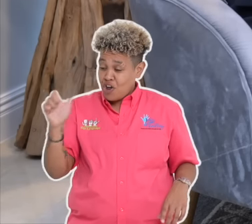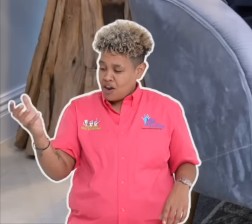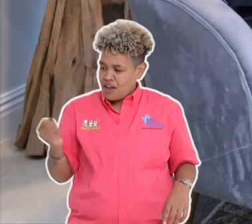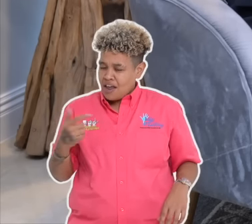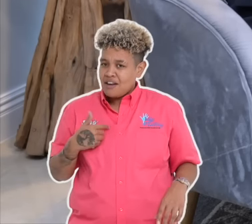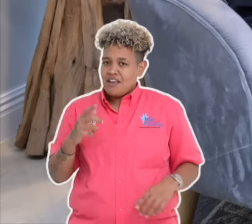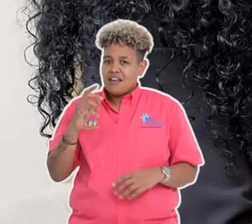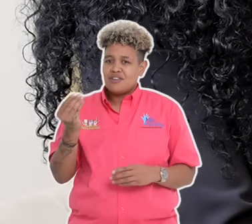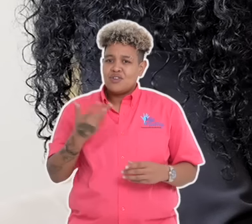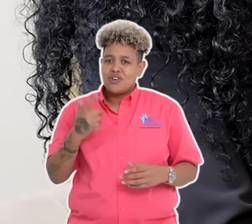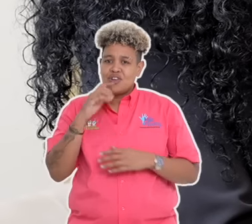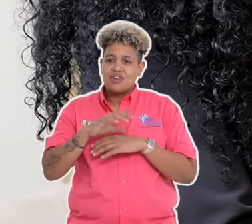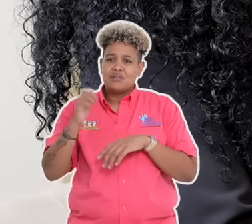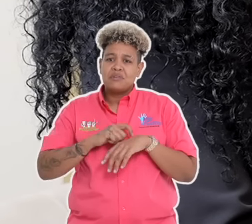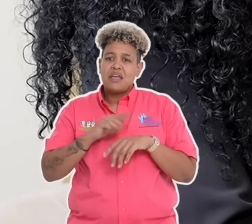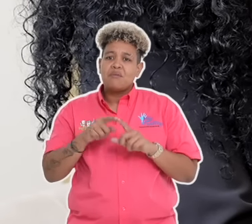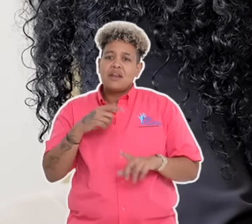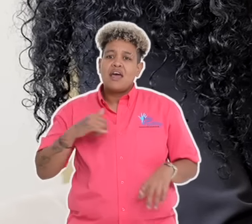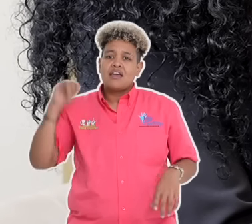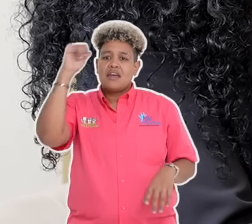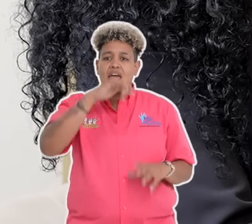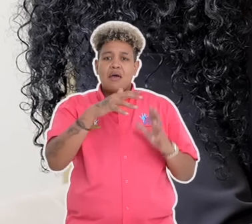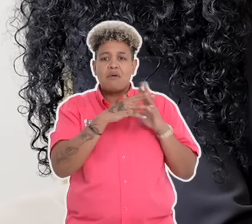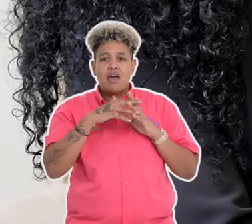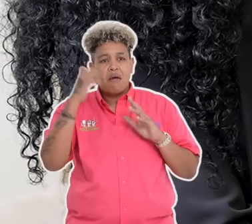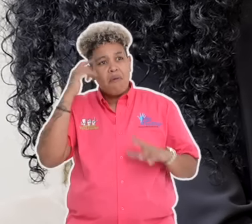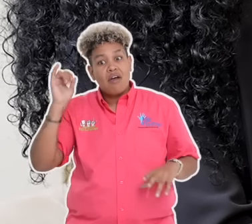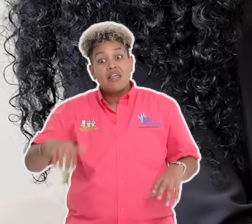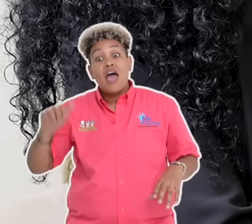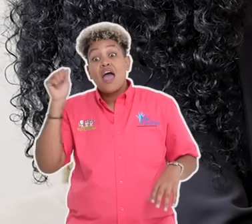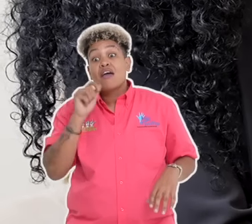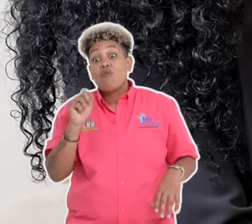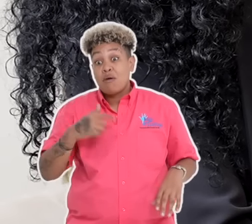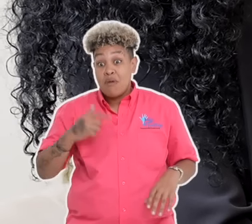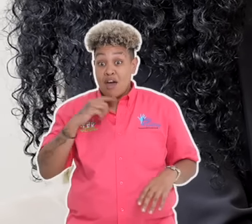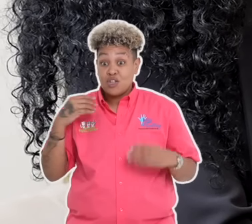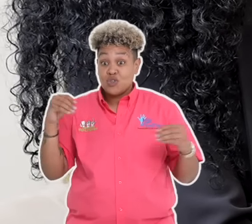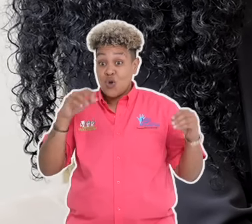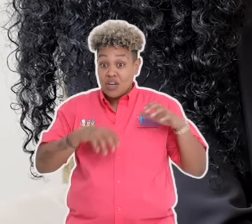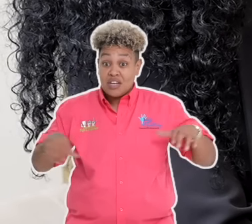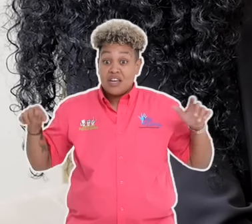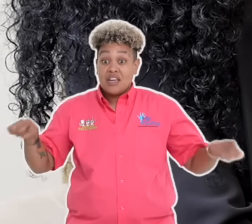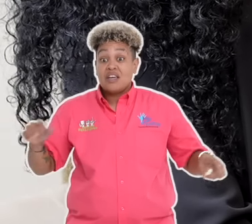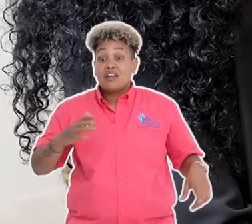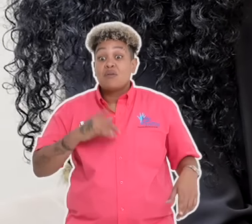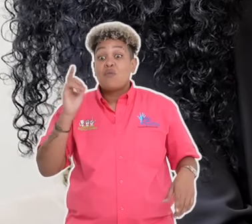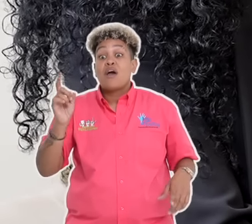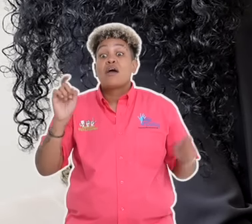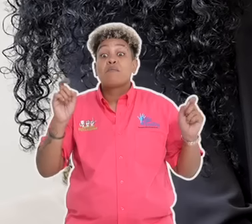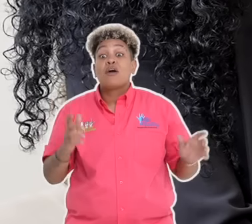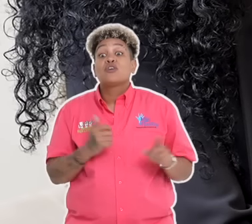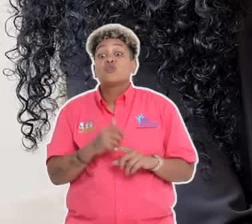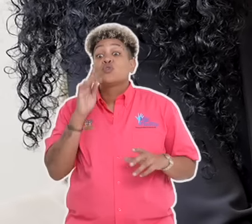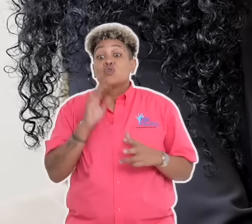from a donation at Christmas time when I went to America. And because of that, everywhere that my stores are,